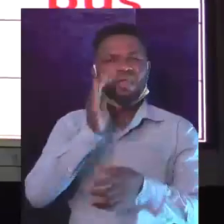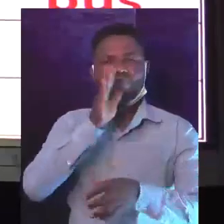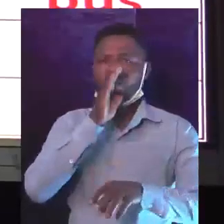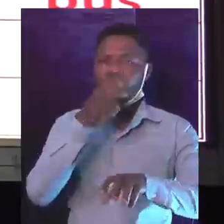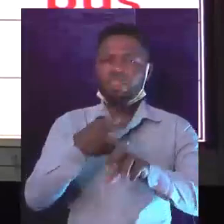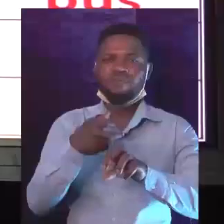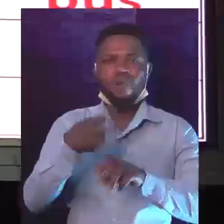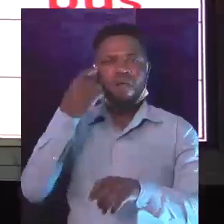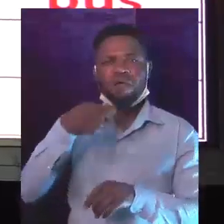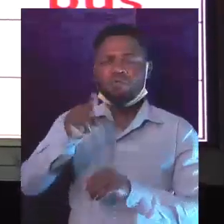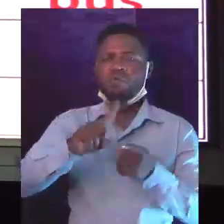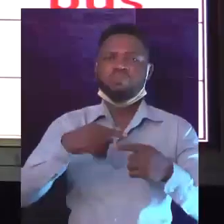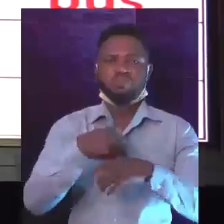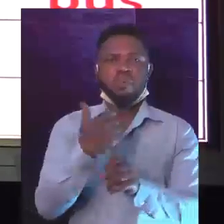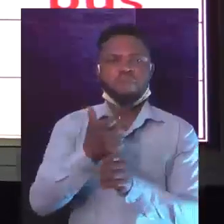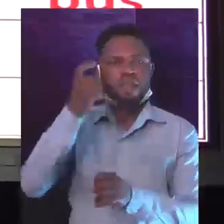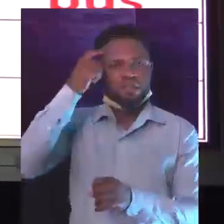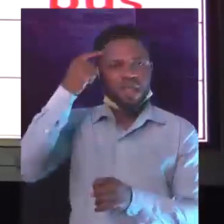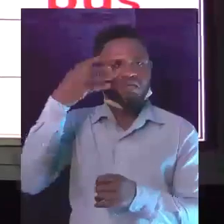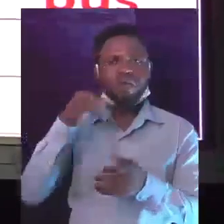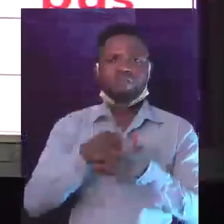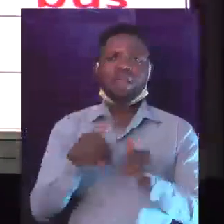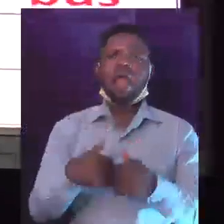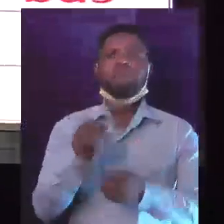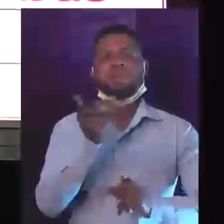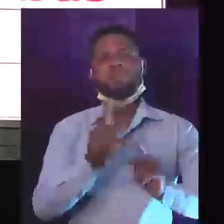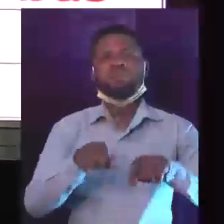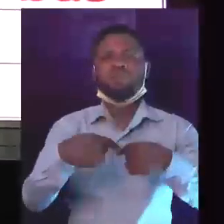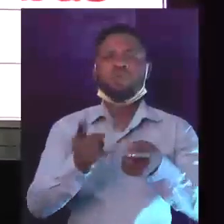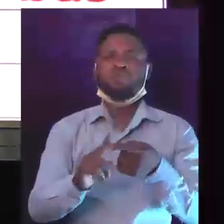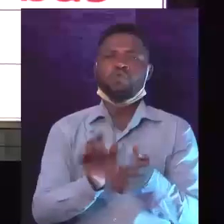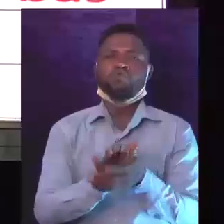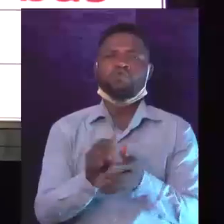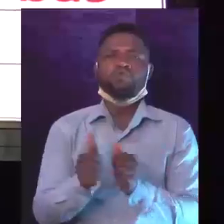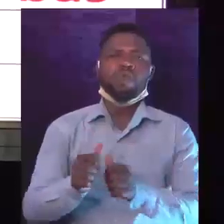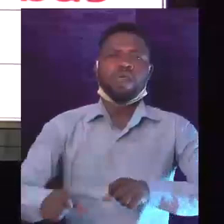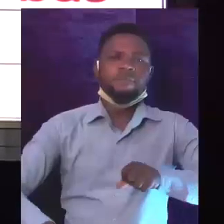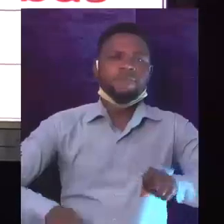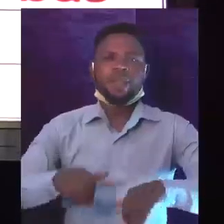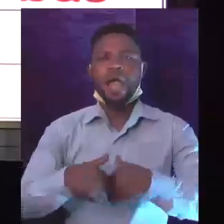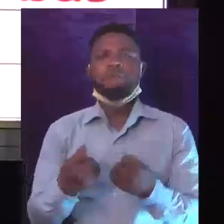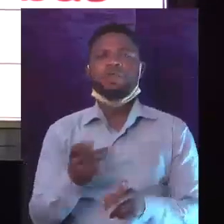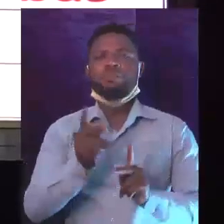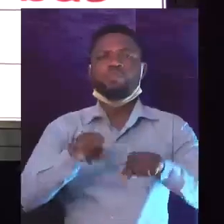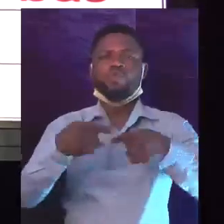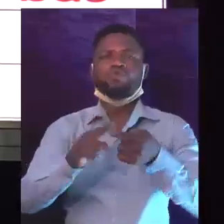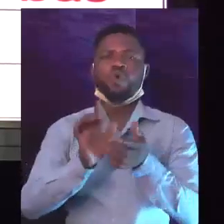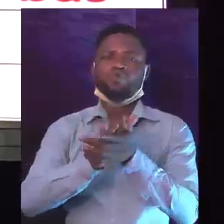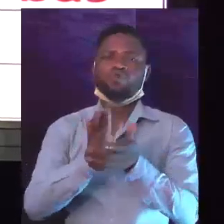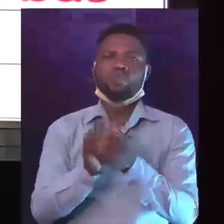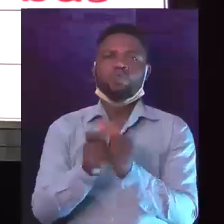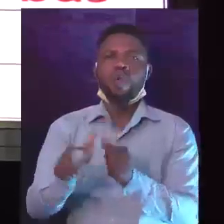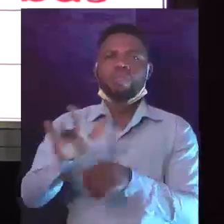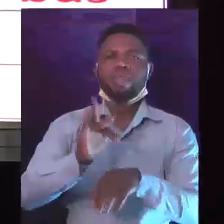difficult for you to make sense of it. How many people go to school with bicycle? How many people go to school with